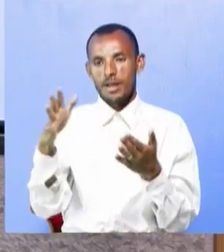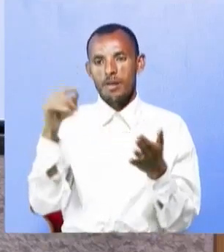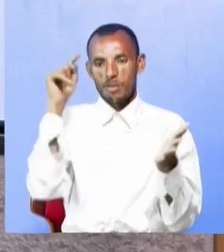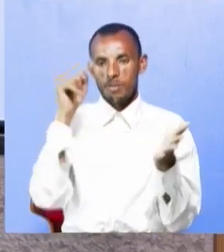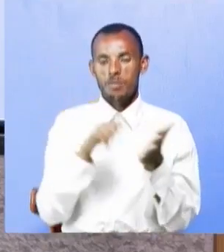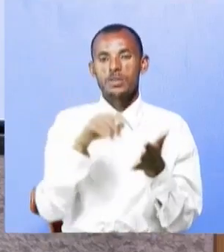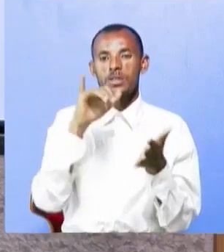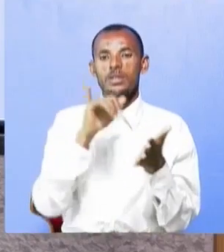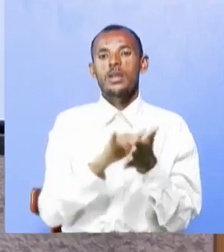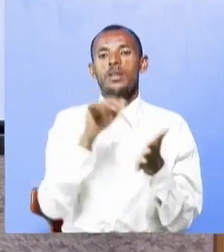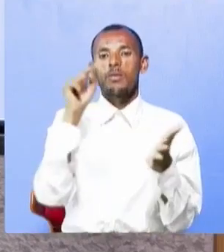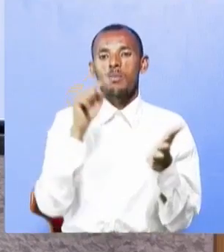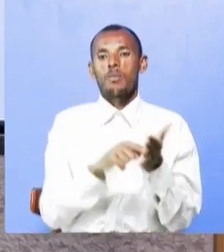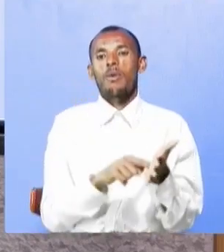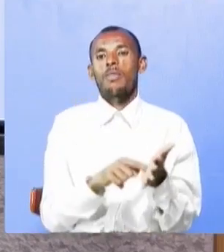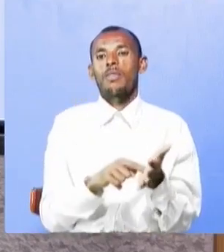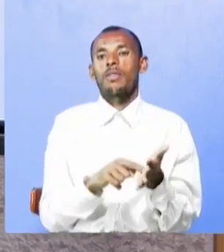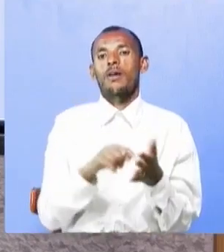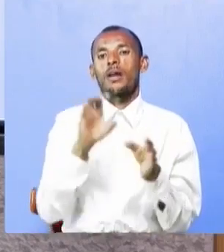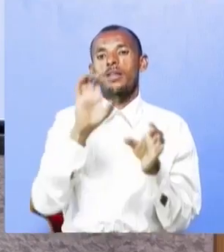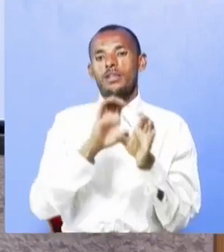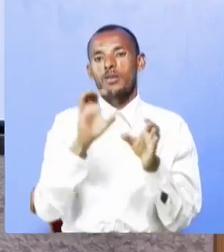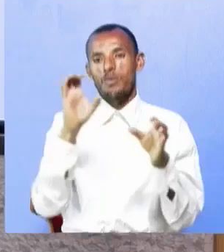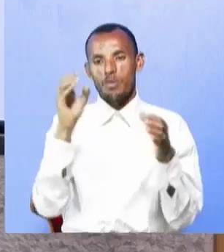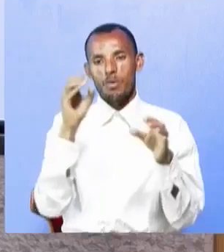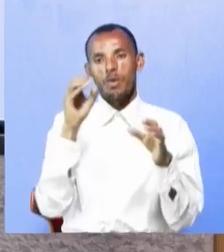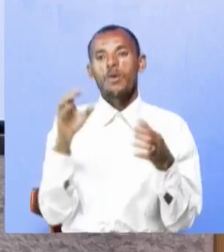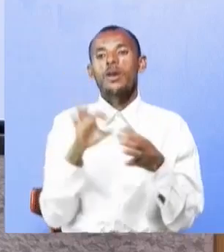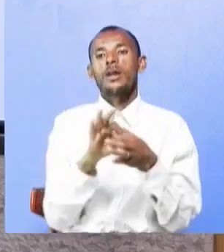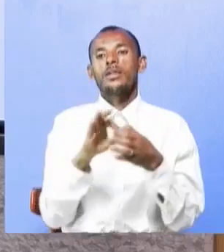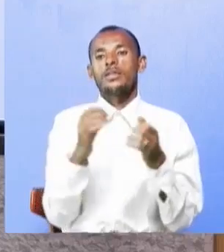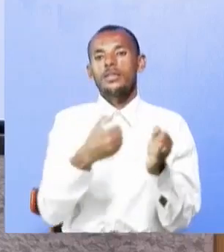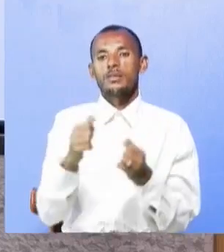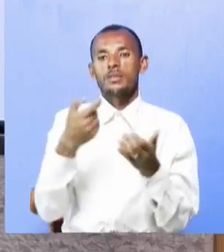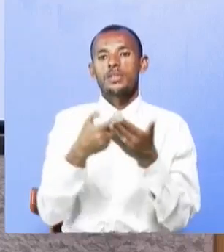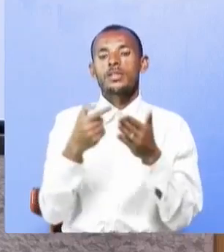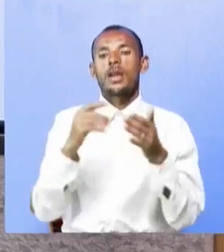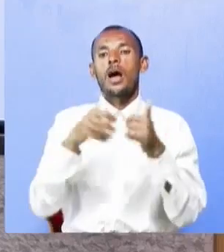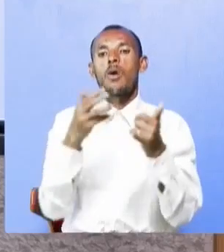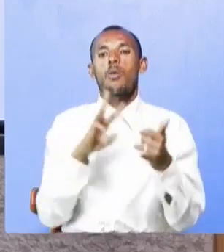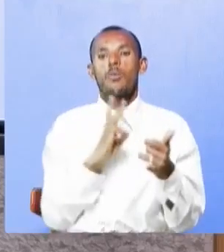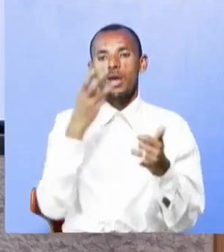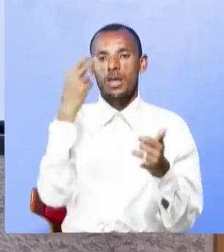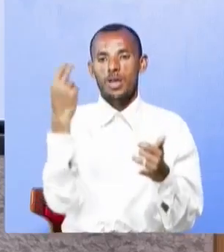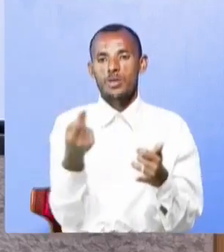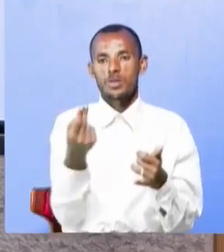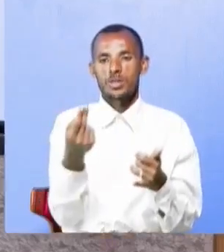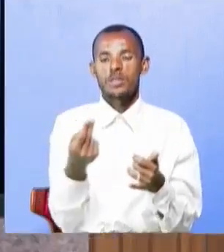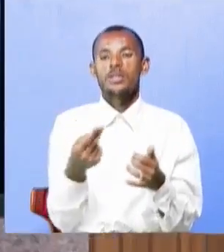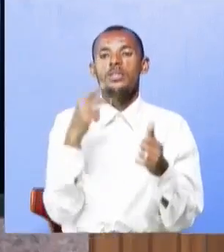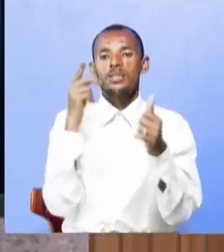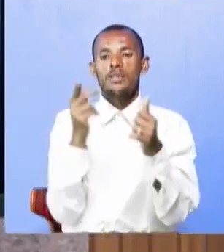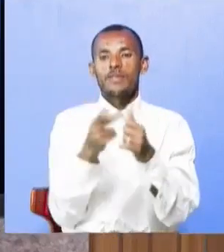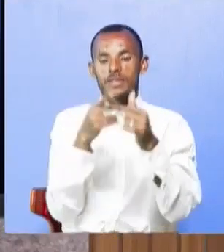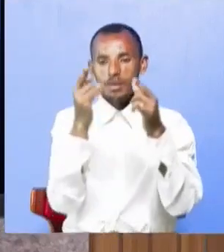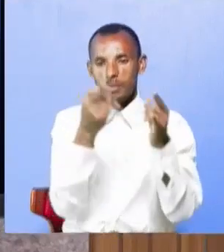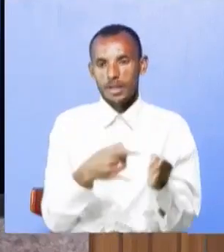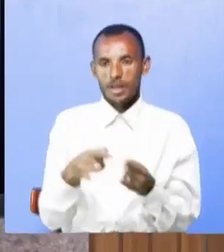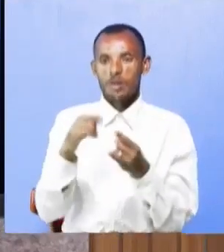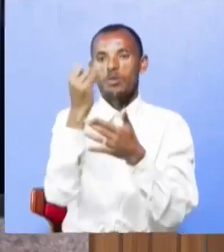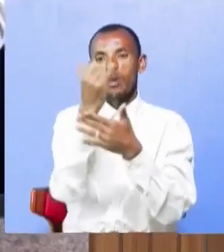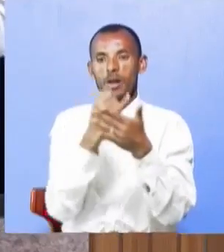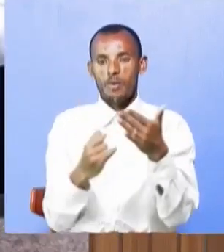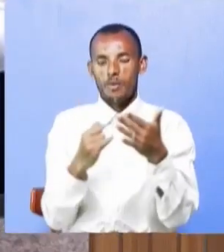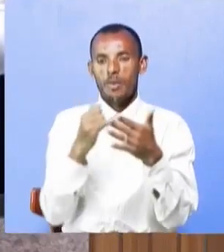point on the Cartesian coordinate system. Okay, this is how we use the first method to sketch the graph